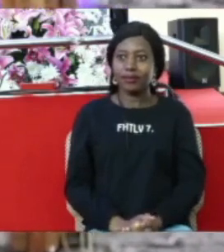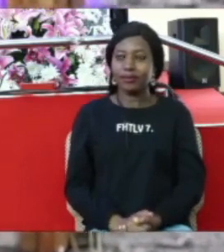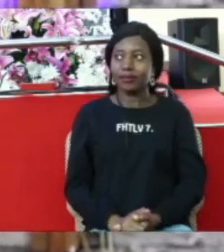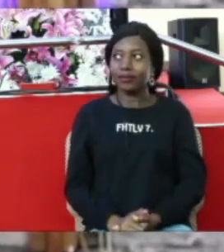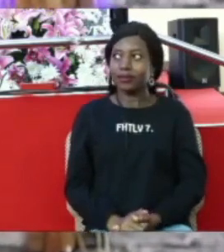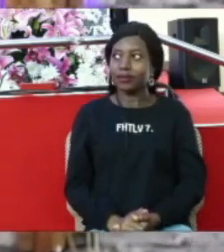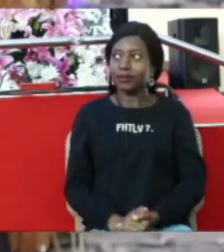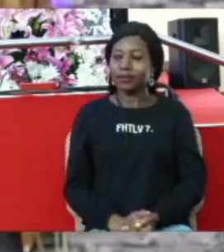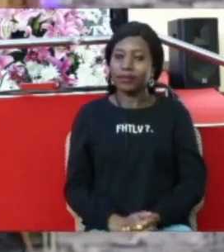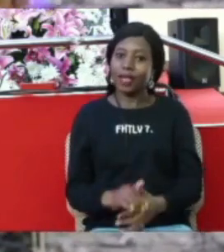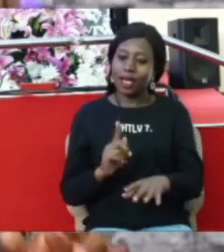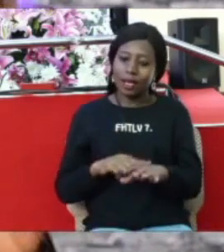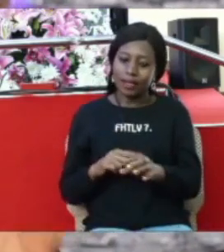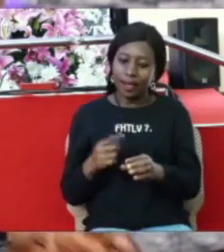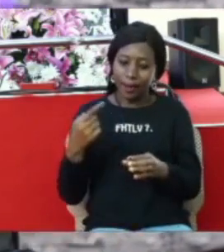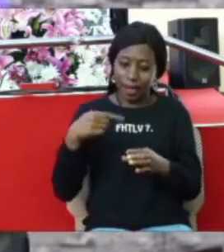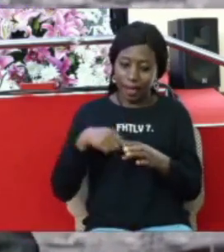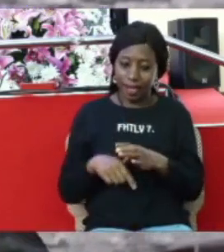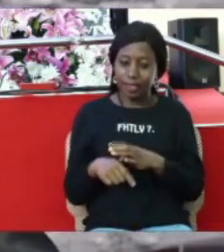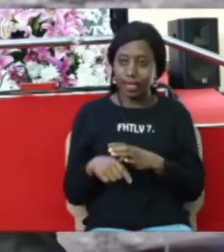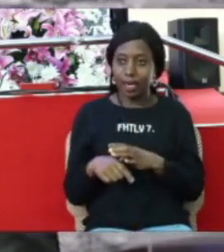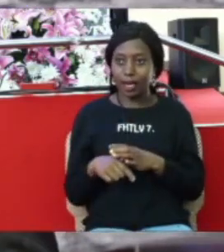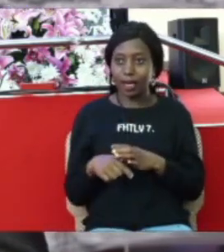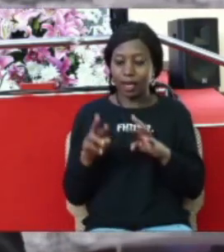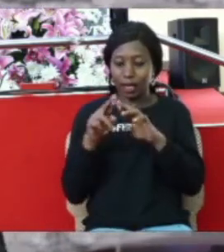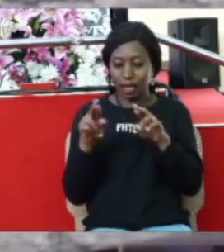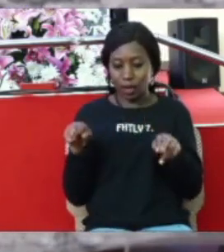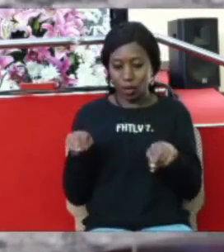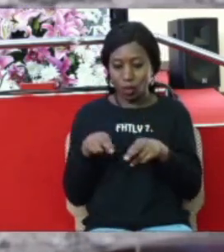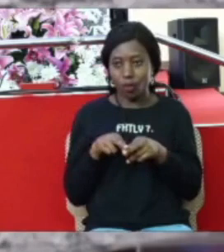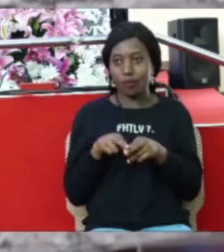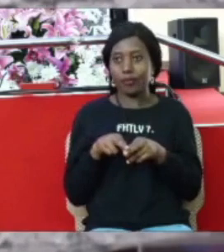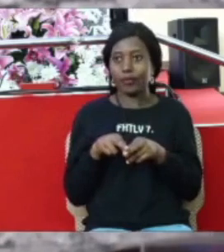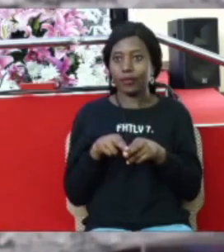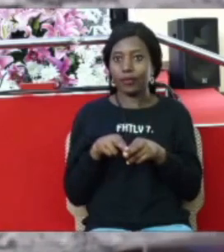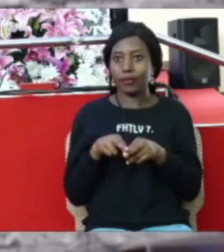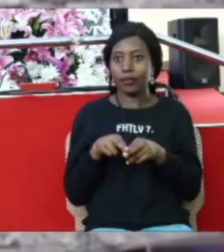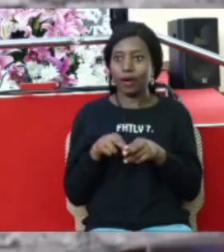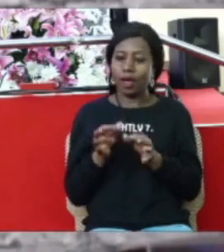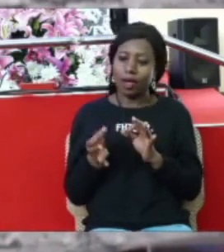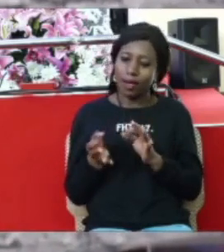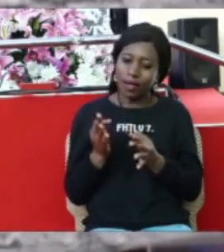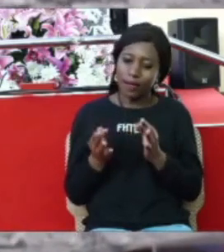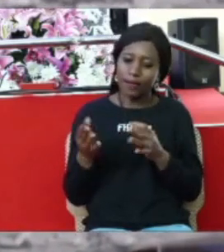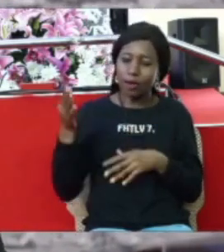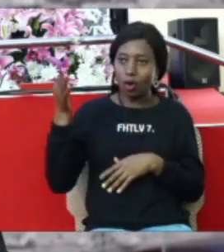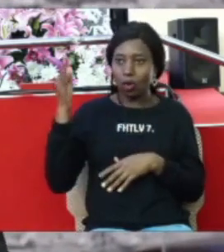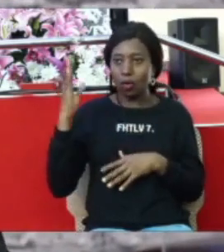Do you know, when I entered there, the prayer that I prayed was very simple. If God heals